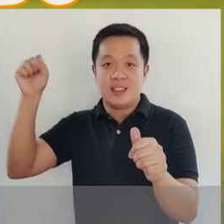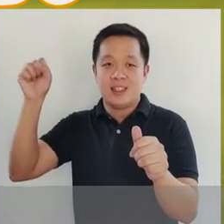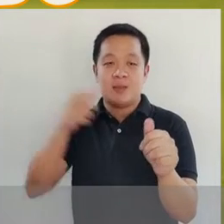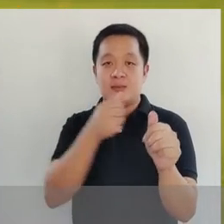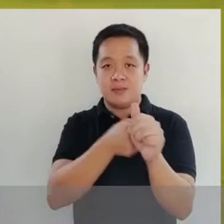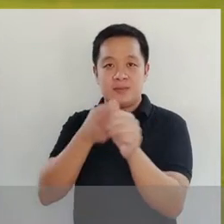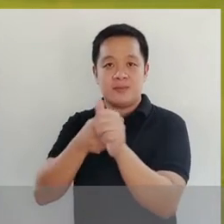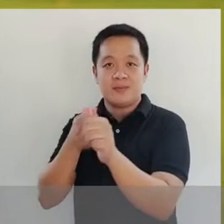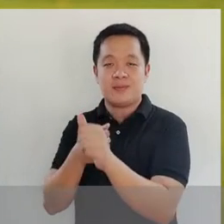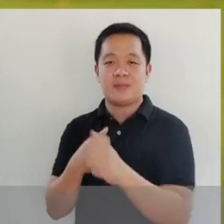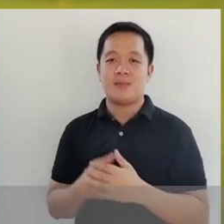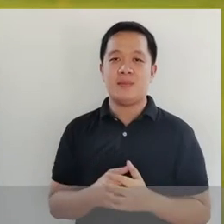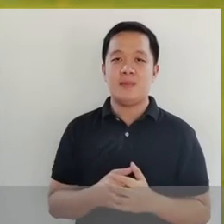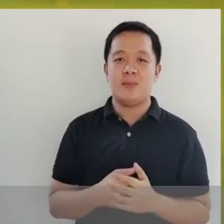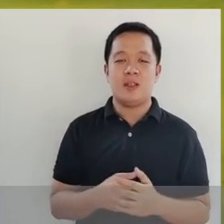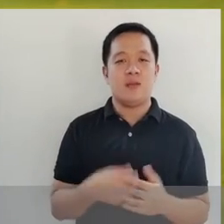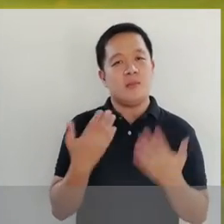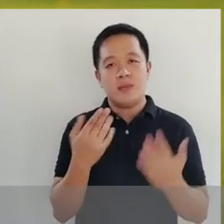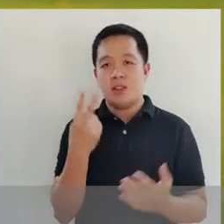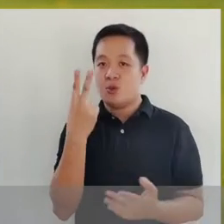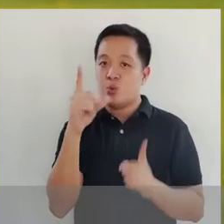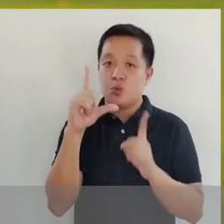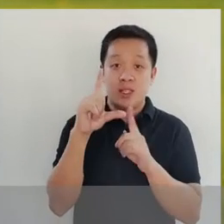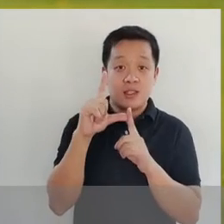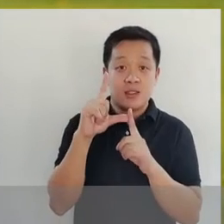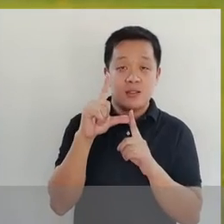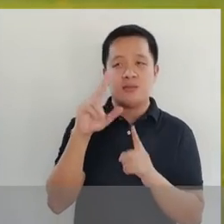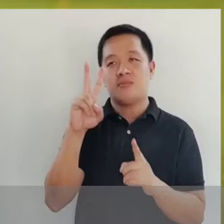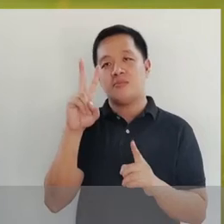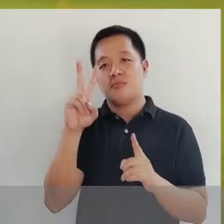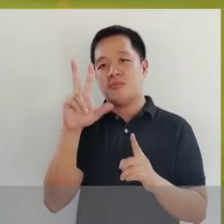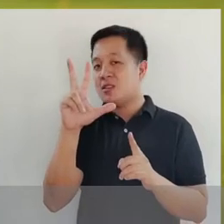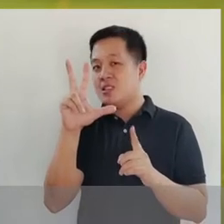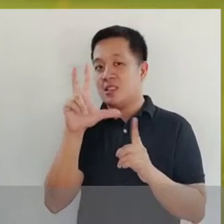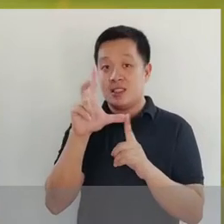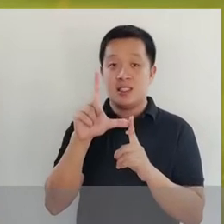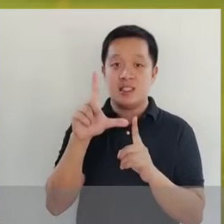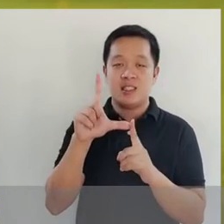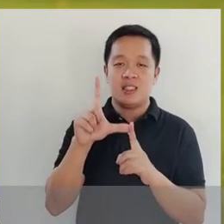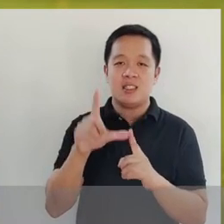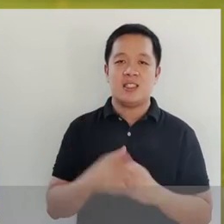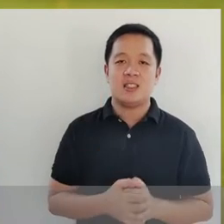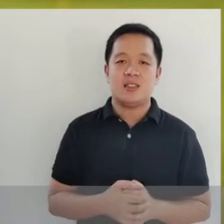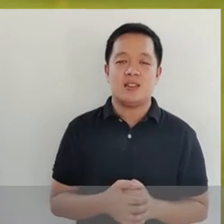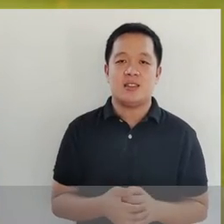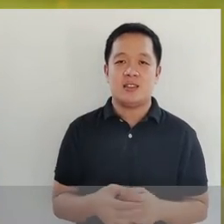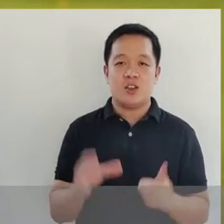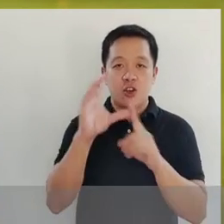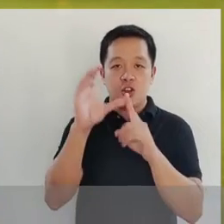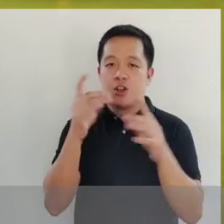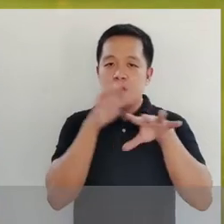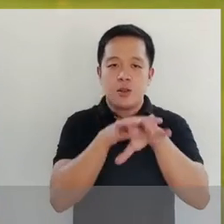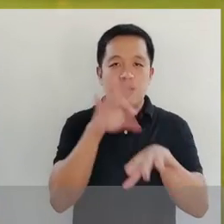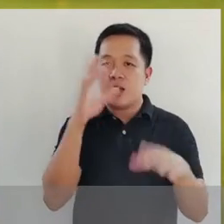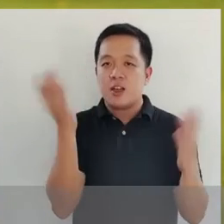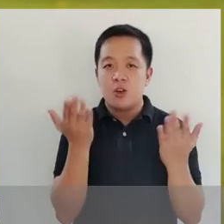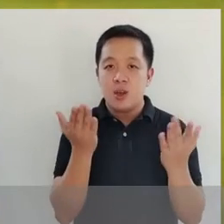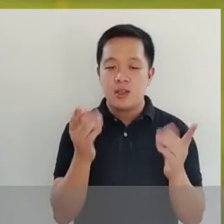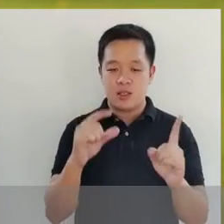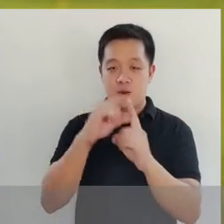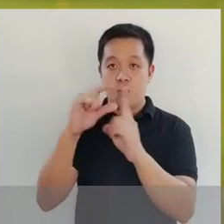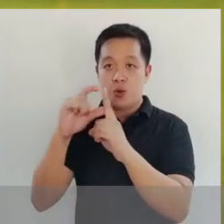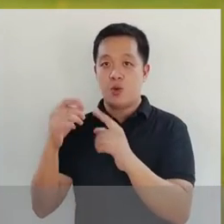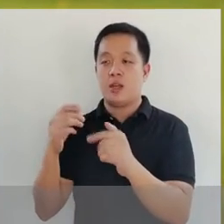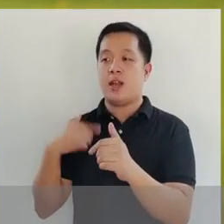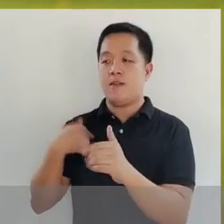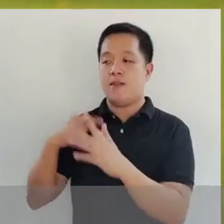word. They can be two letters or three letters long. You can find a consonant blend at the beginning